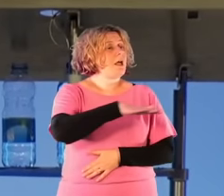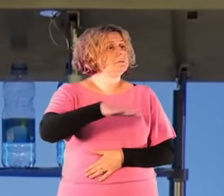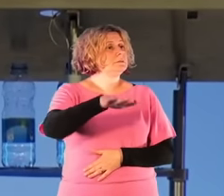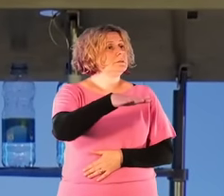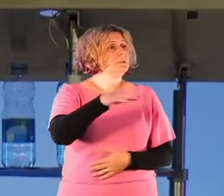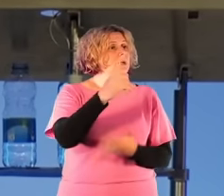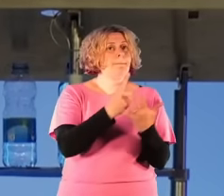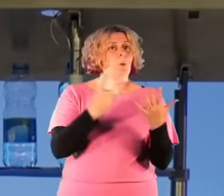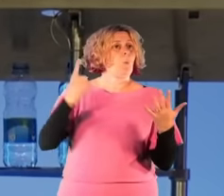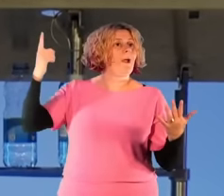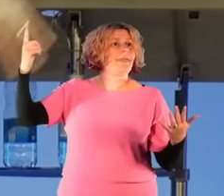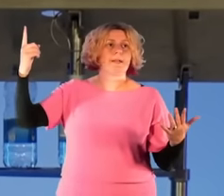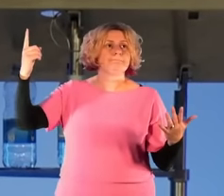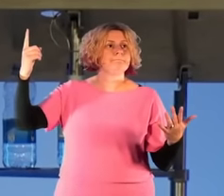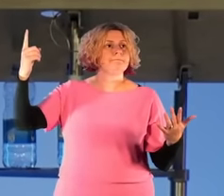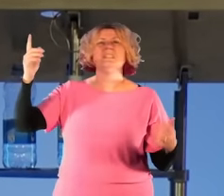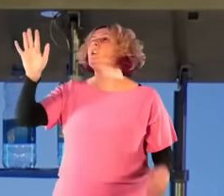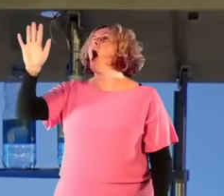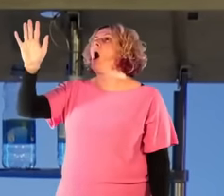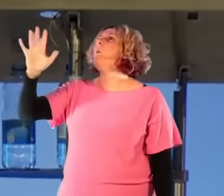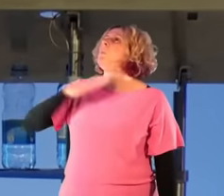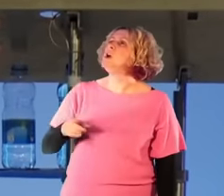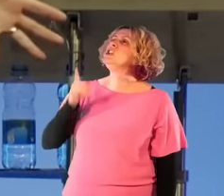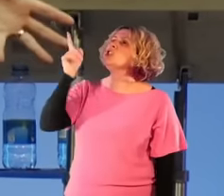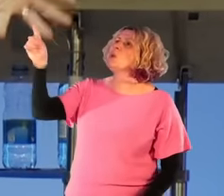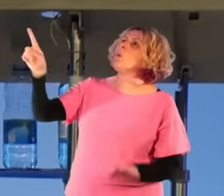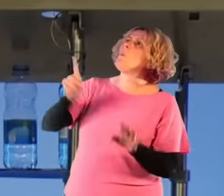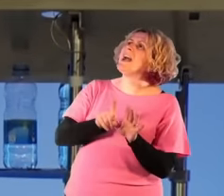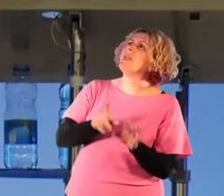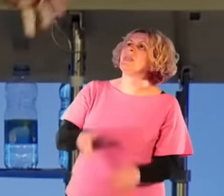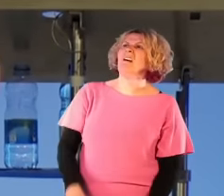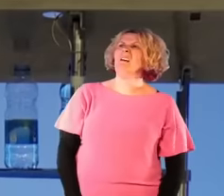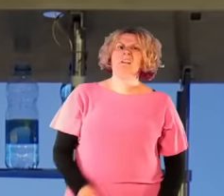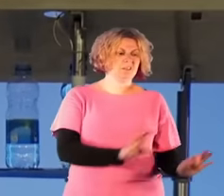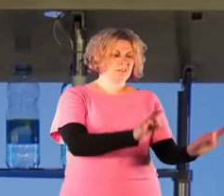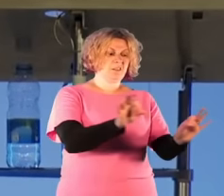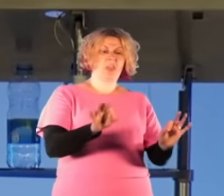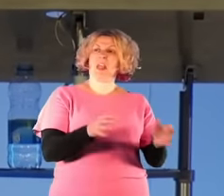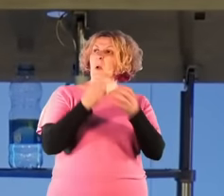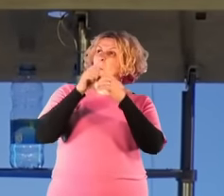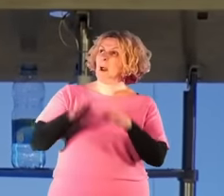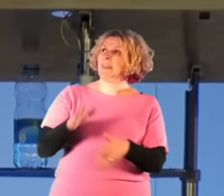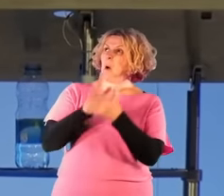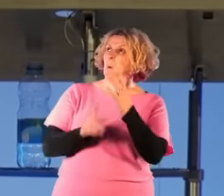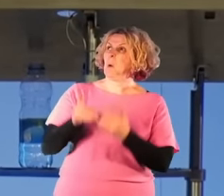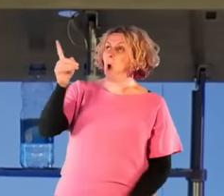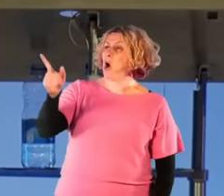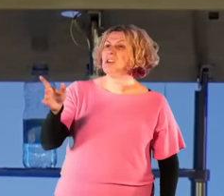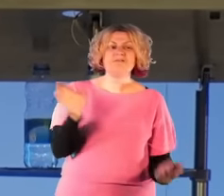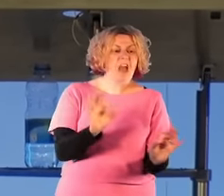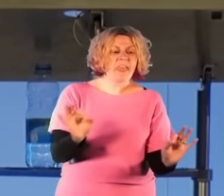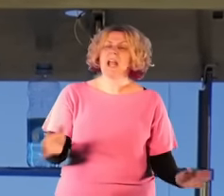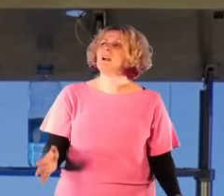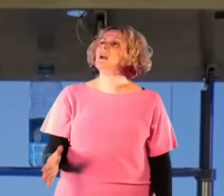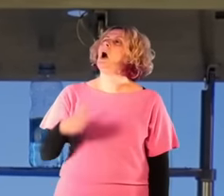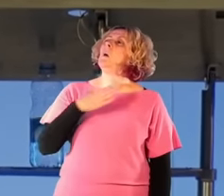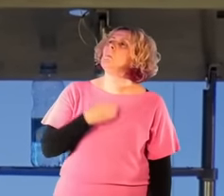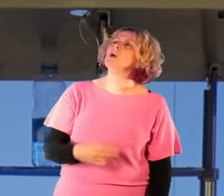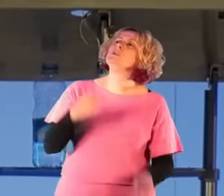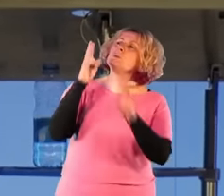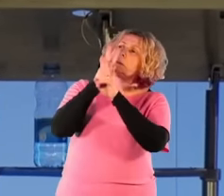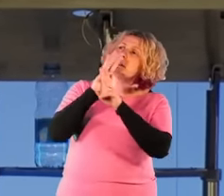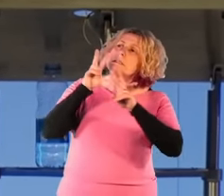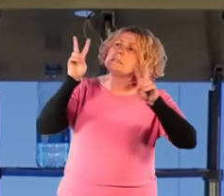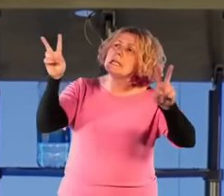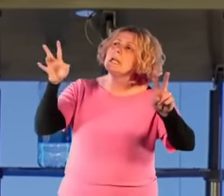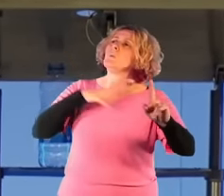we don't want the land without God. It's nothing without the Lord. We want the Lord. We want to see him. We want to be